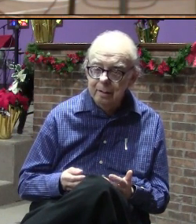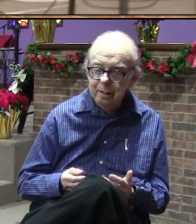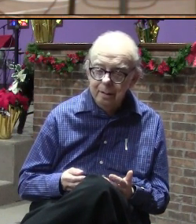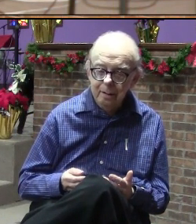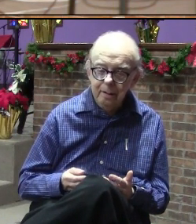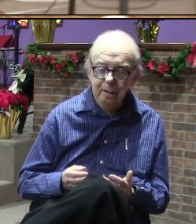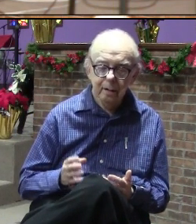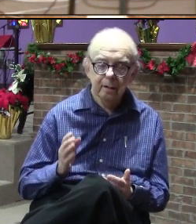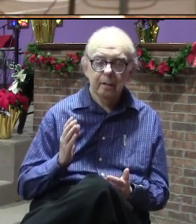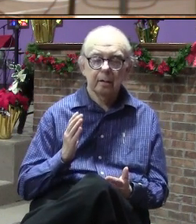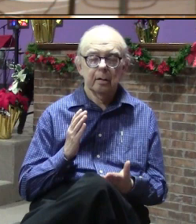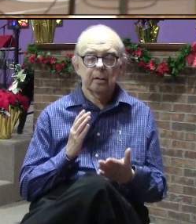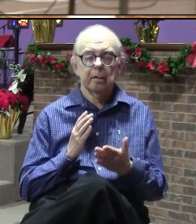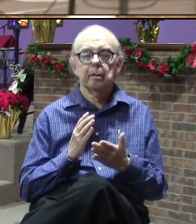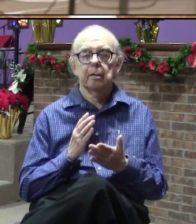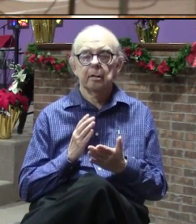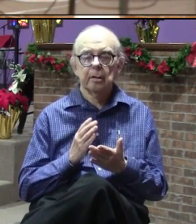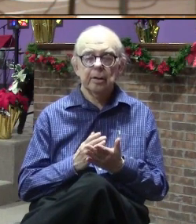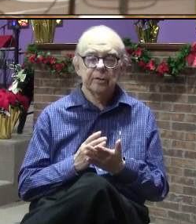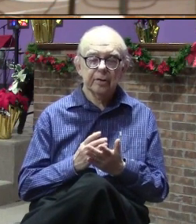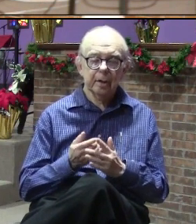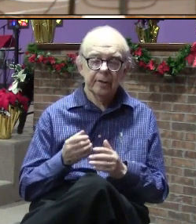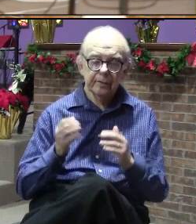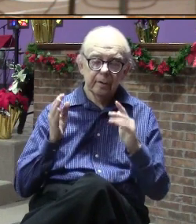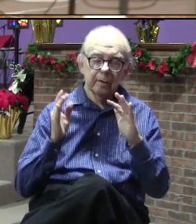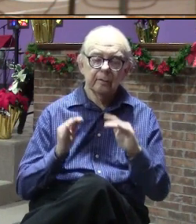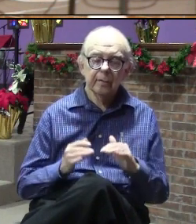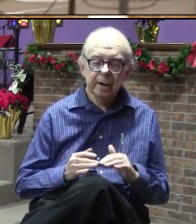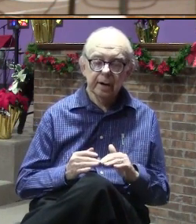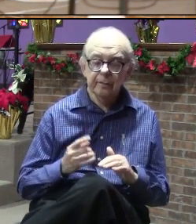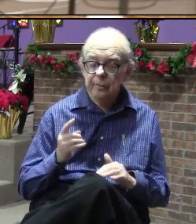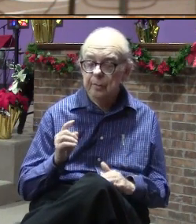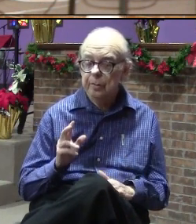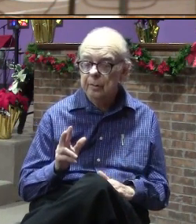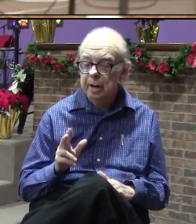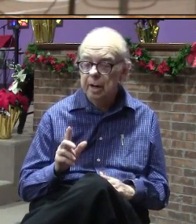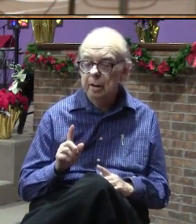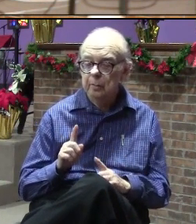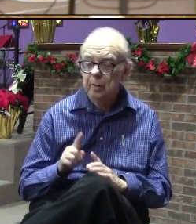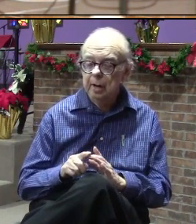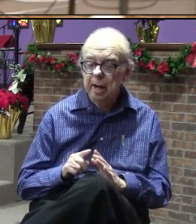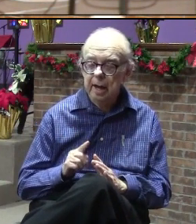Yeah, he stopped it from raining for 3.5 years.